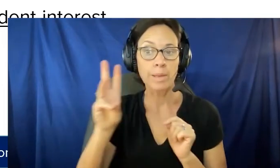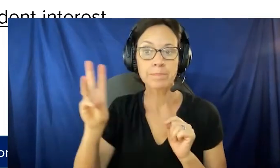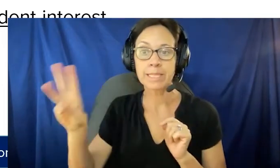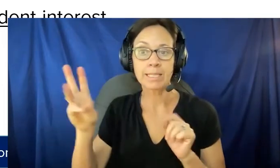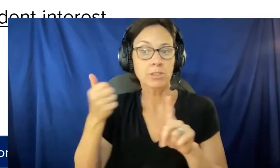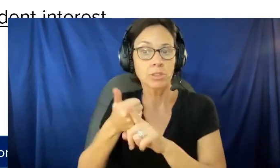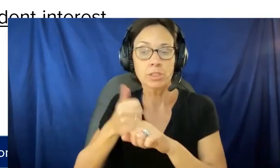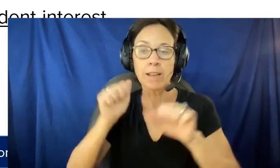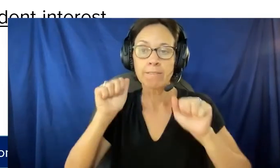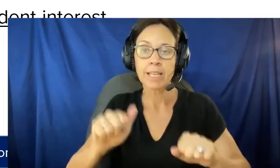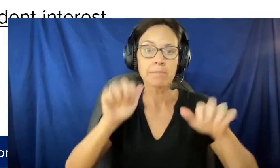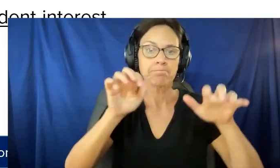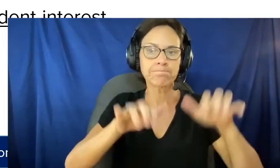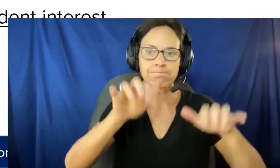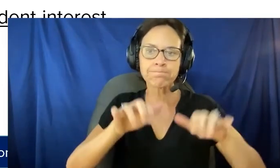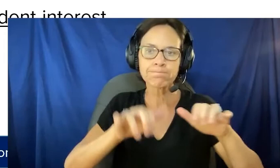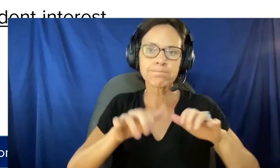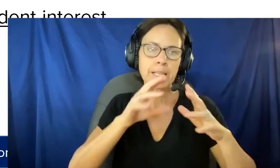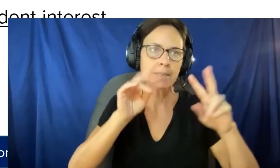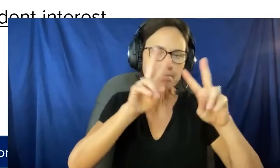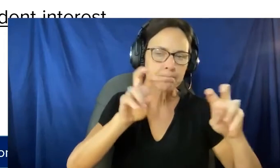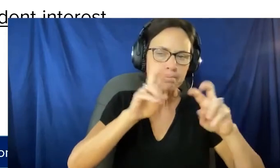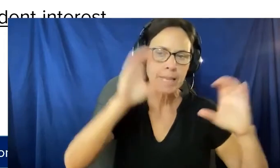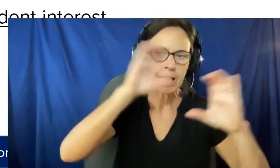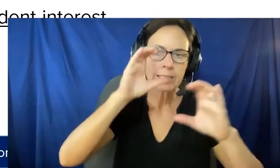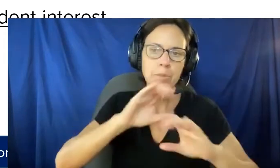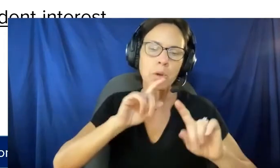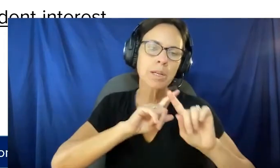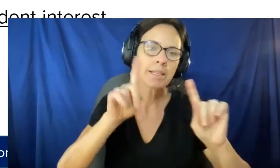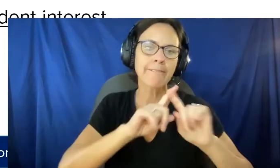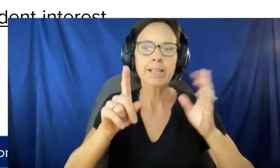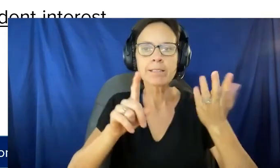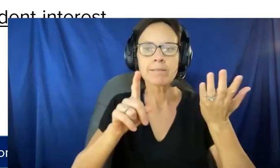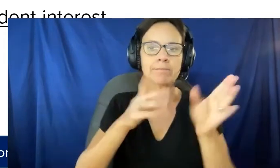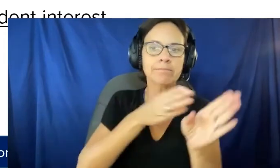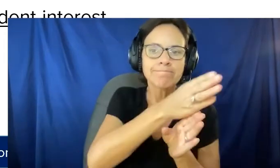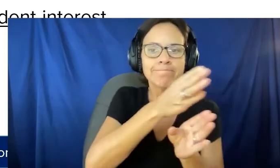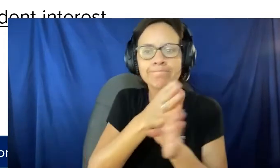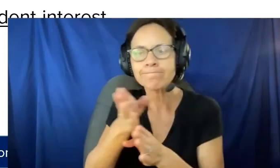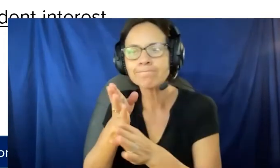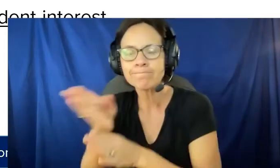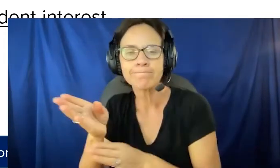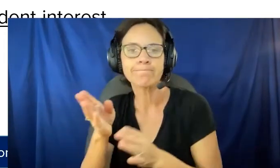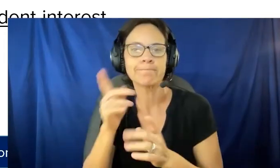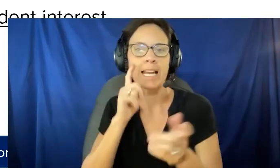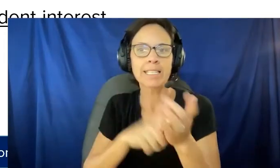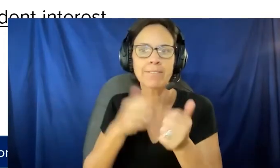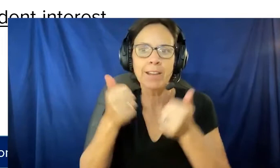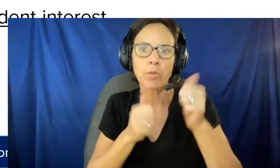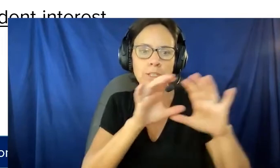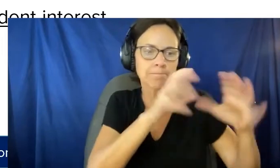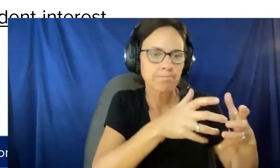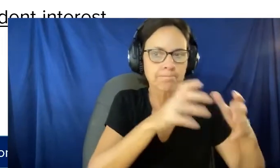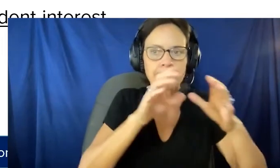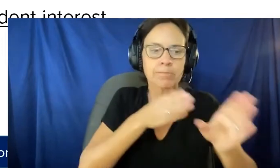of different exploration activities and identify that cluster and then dive down into